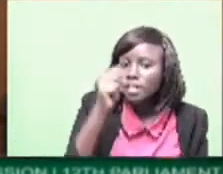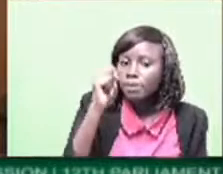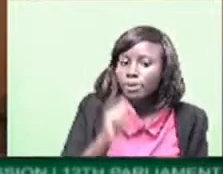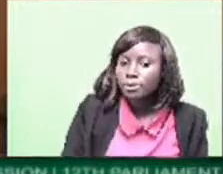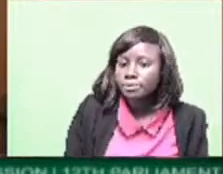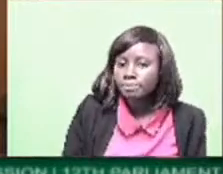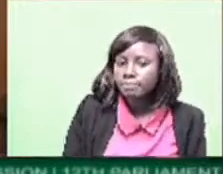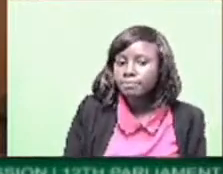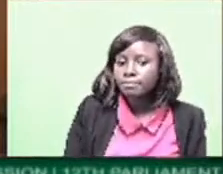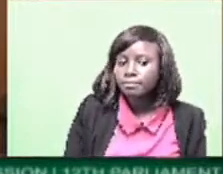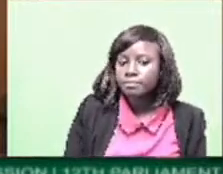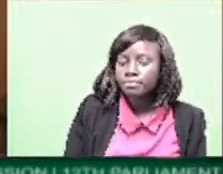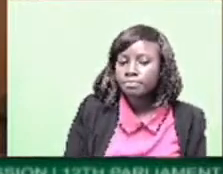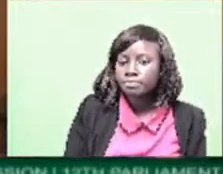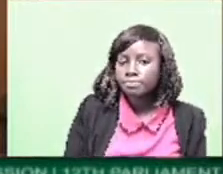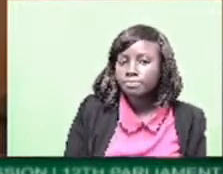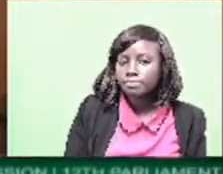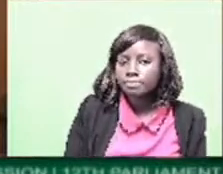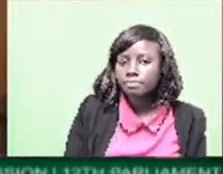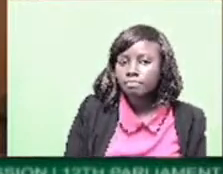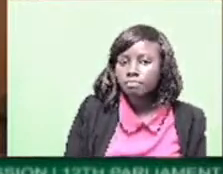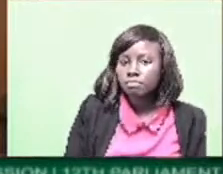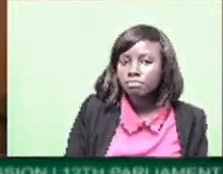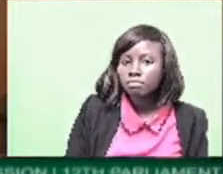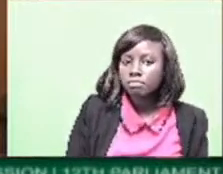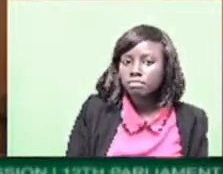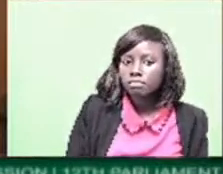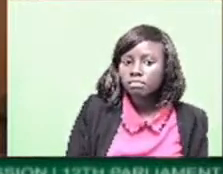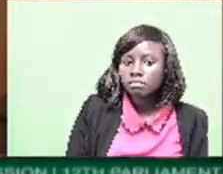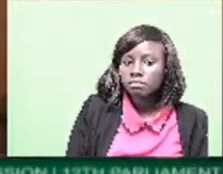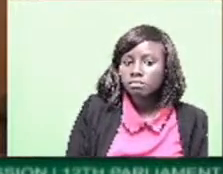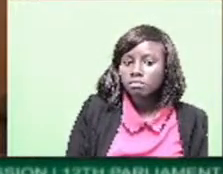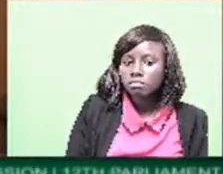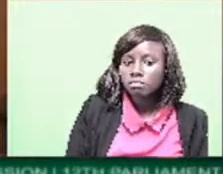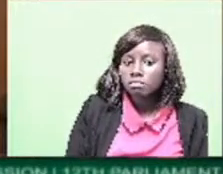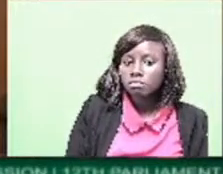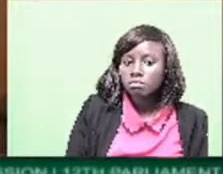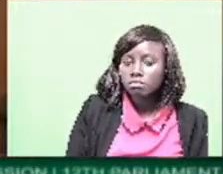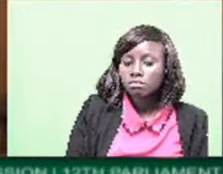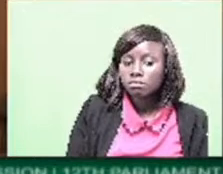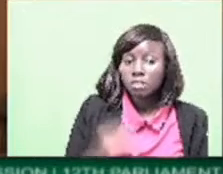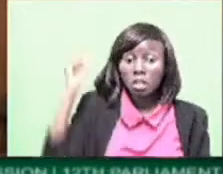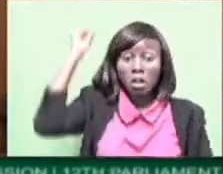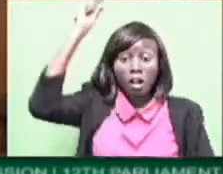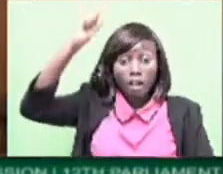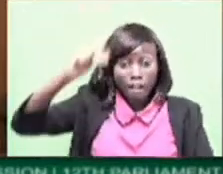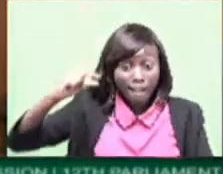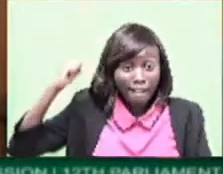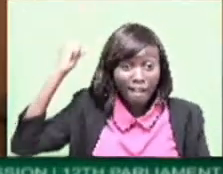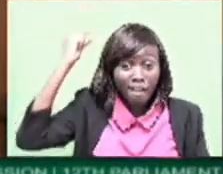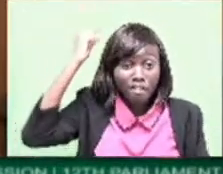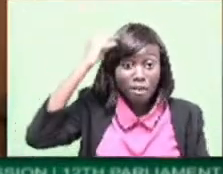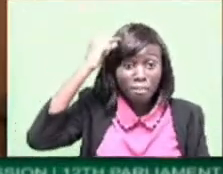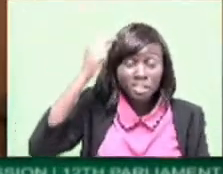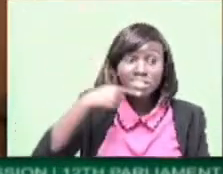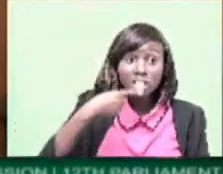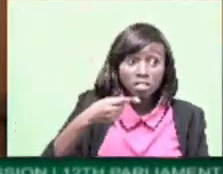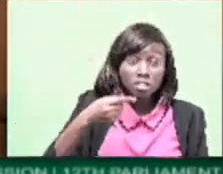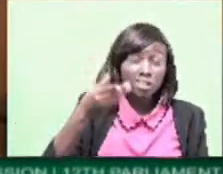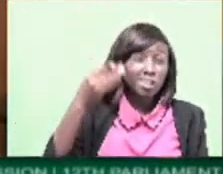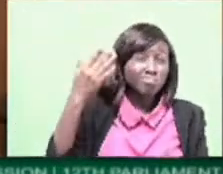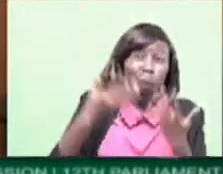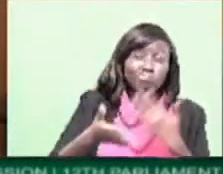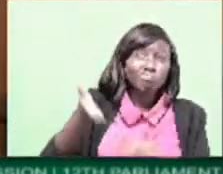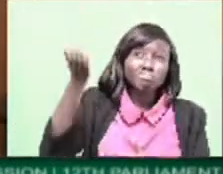that this very same government said that COVID-19, sometime back in February, as alluded to